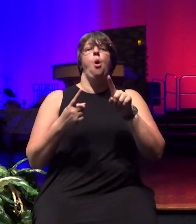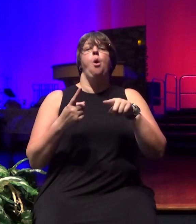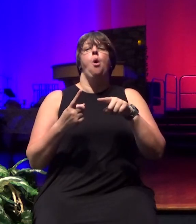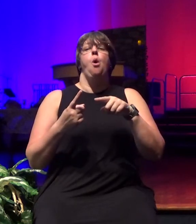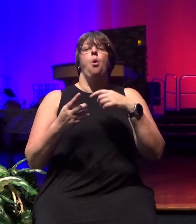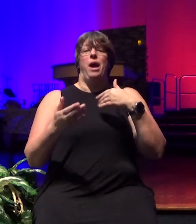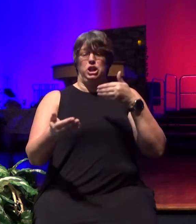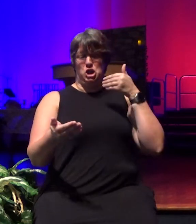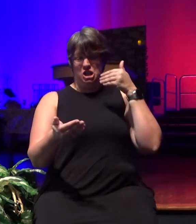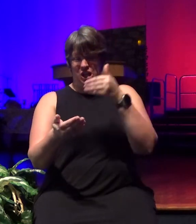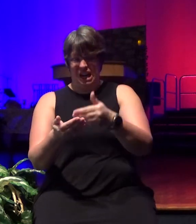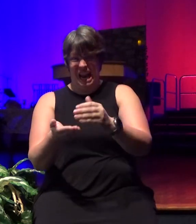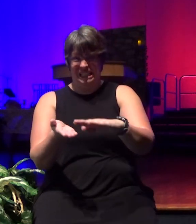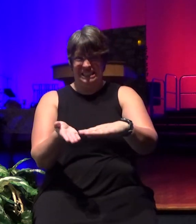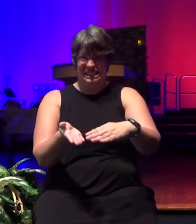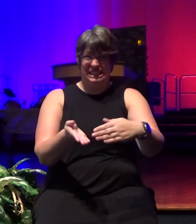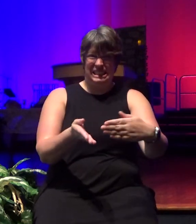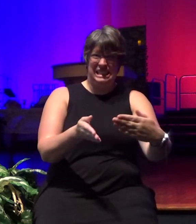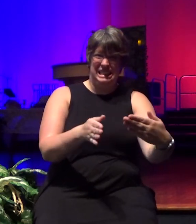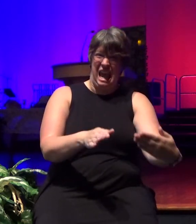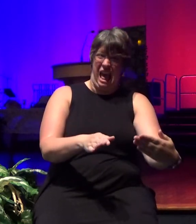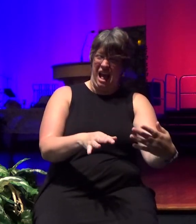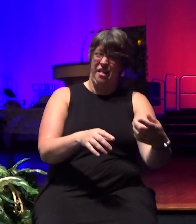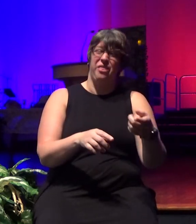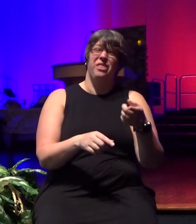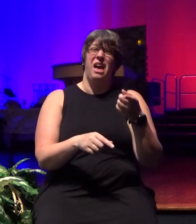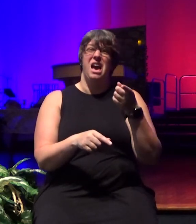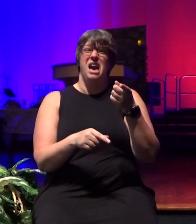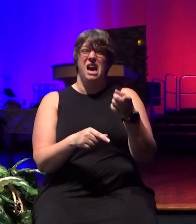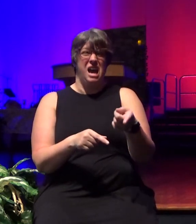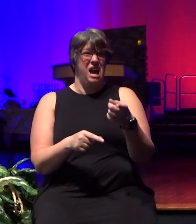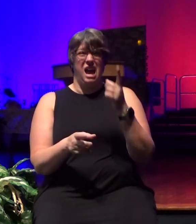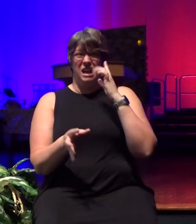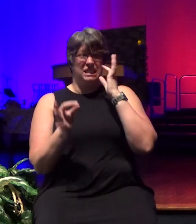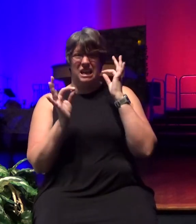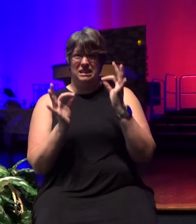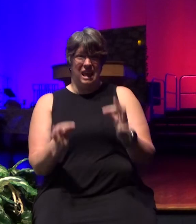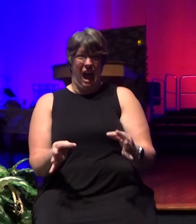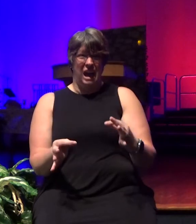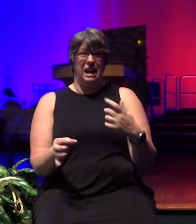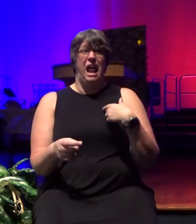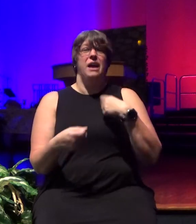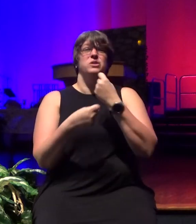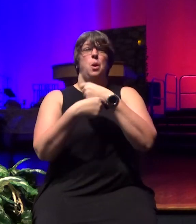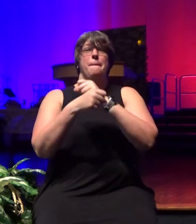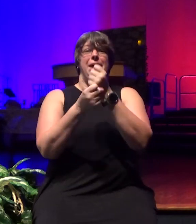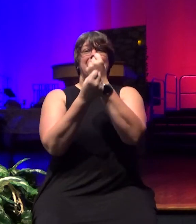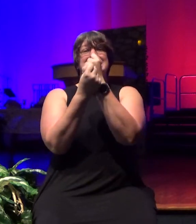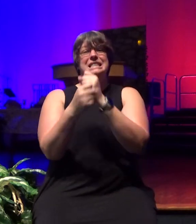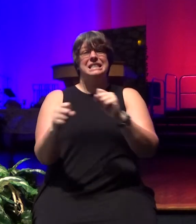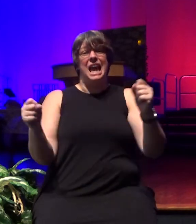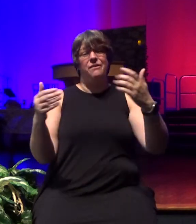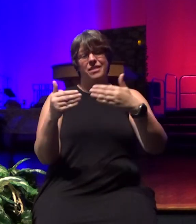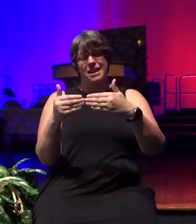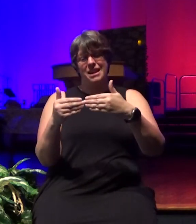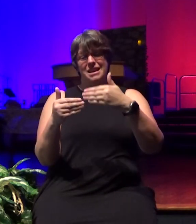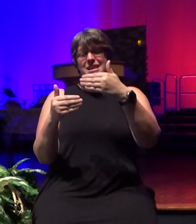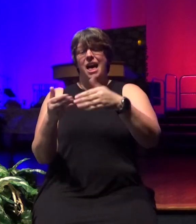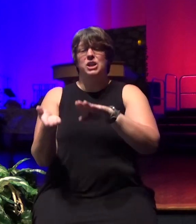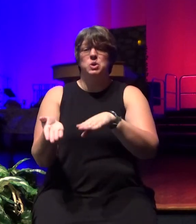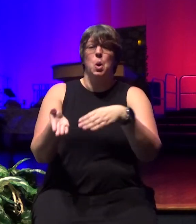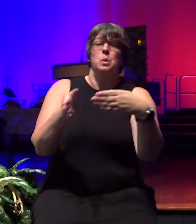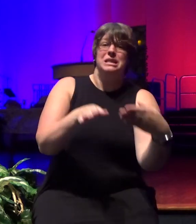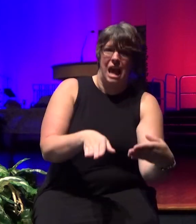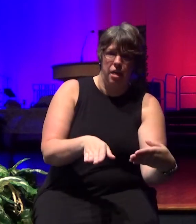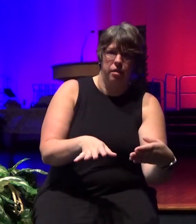make it safely to the other end in death. I'm pretty sure you had something more in mind and heart